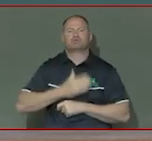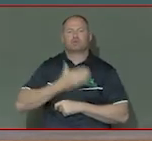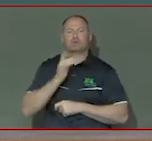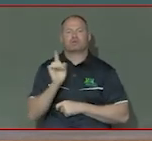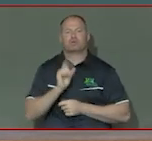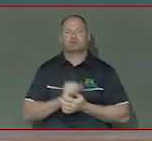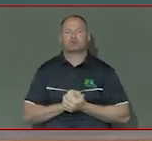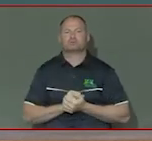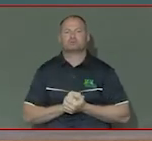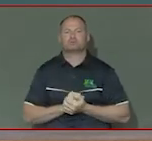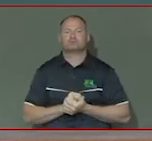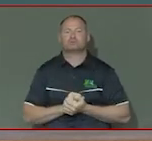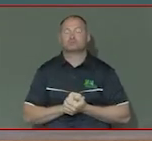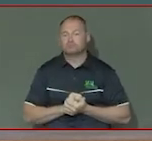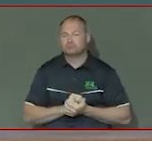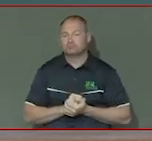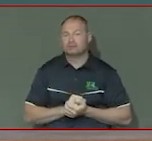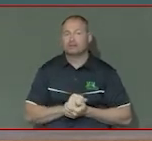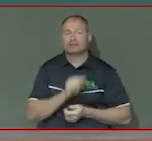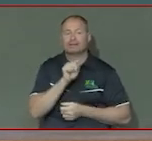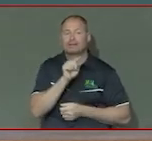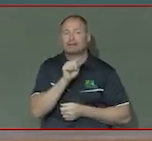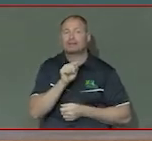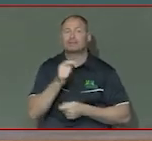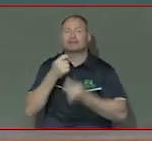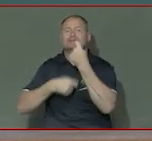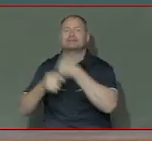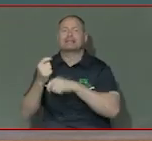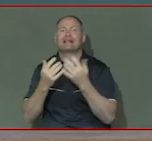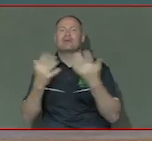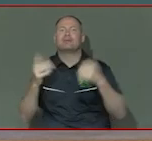How many times do you think must they sell out their stock?